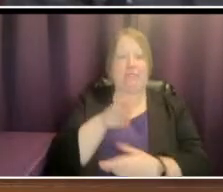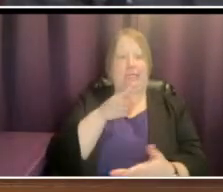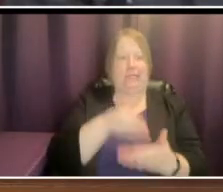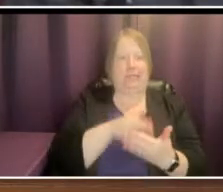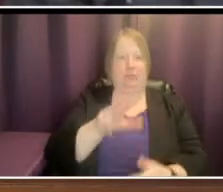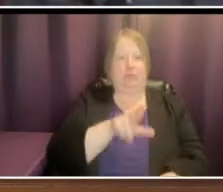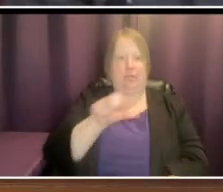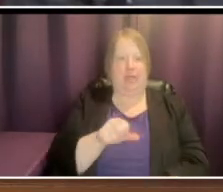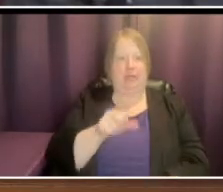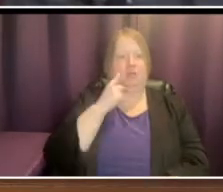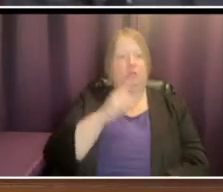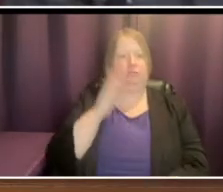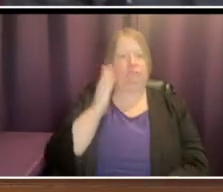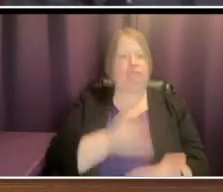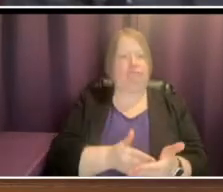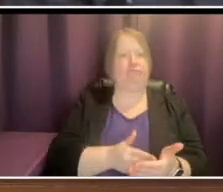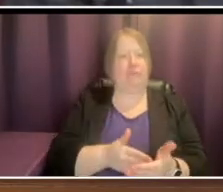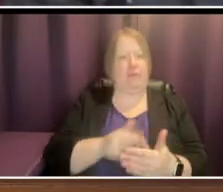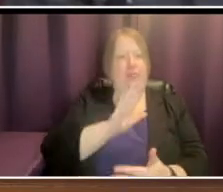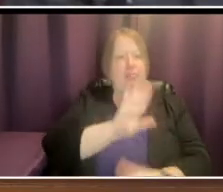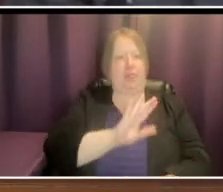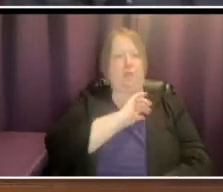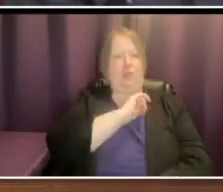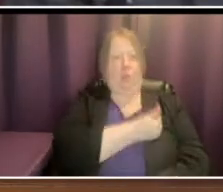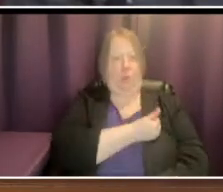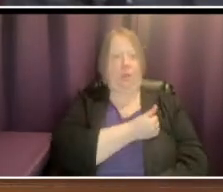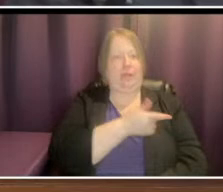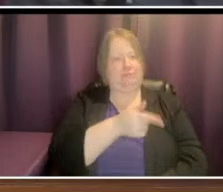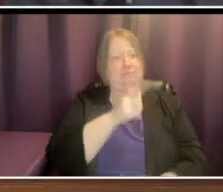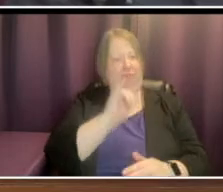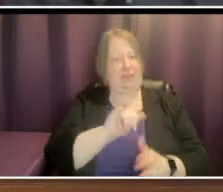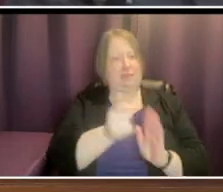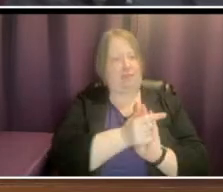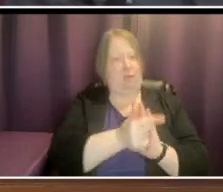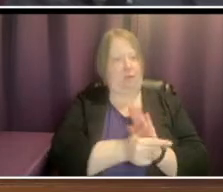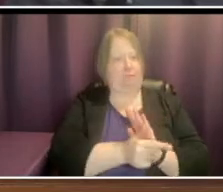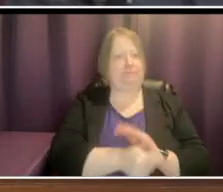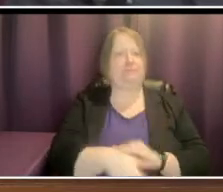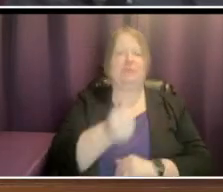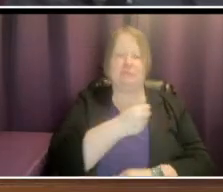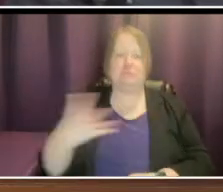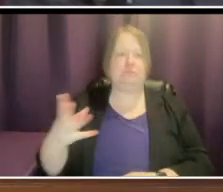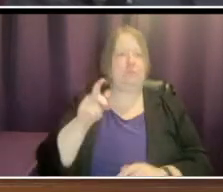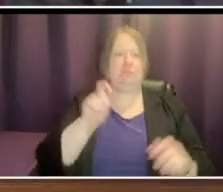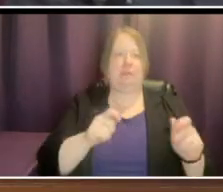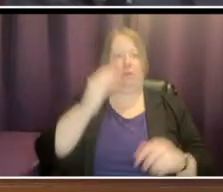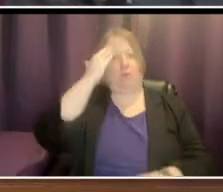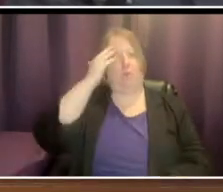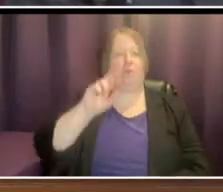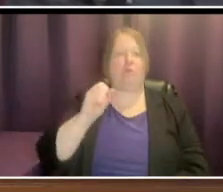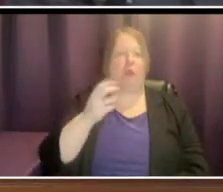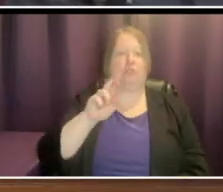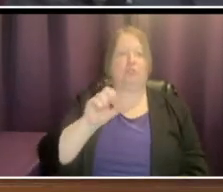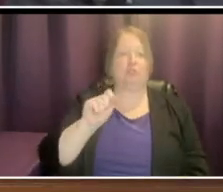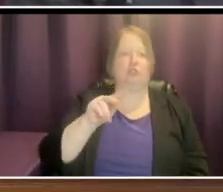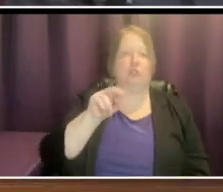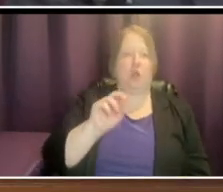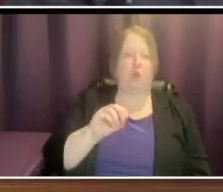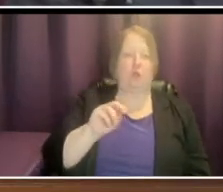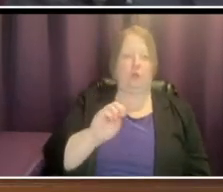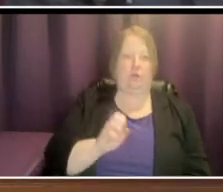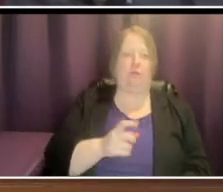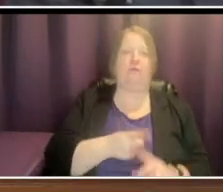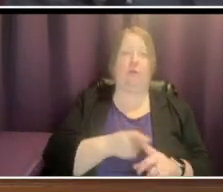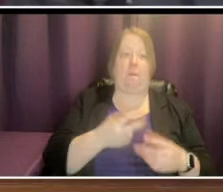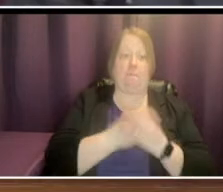States. Multiple associates of Roger Stone from both the Oath Keepers and the Proud Boys have been charged with this